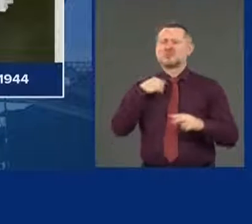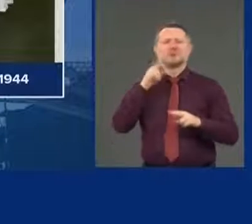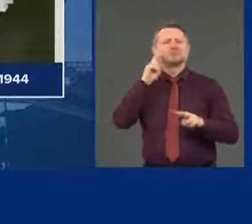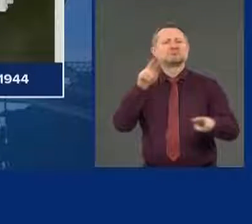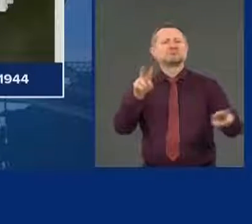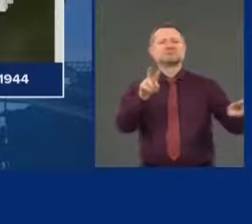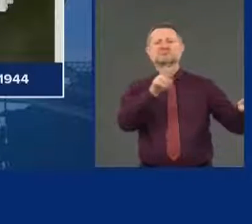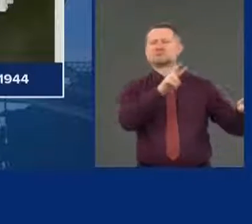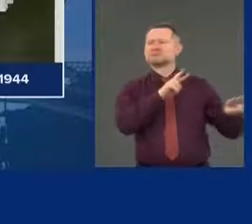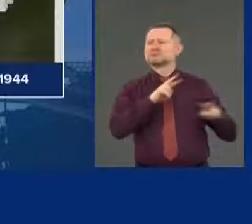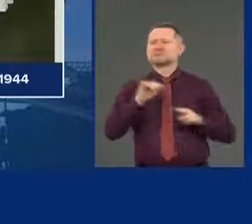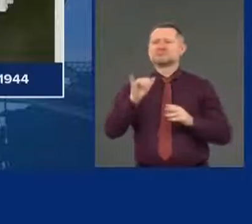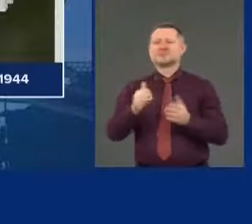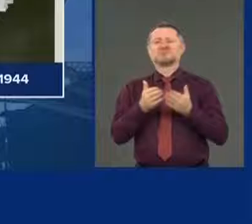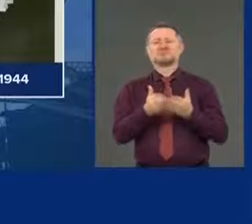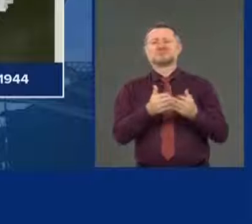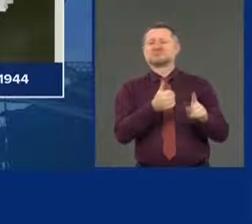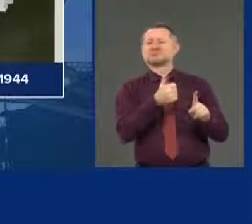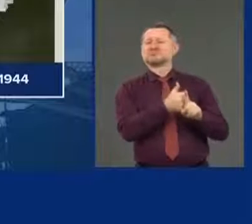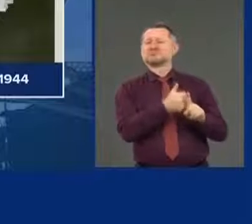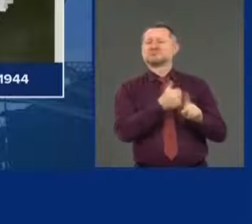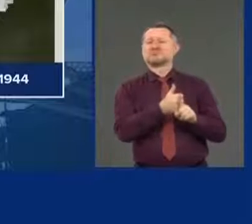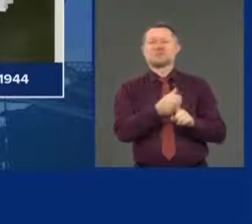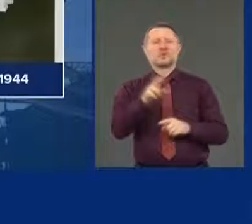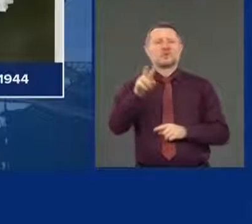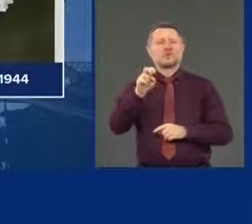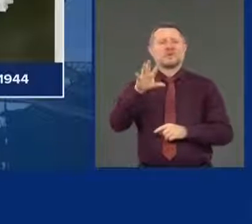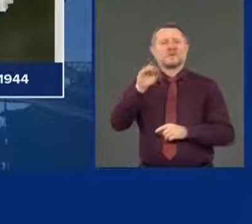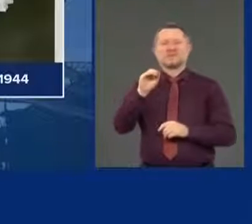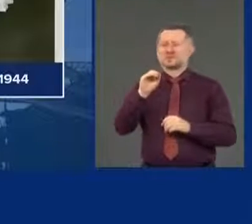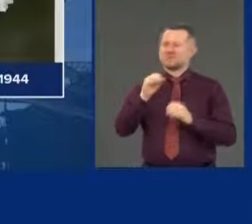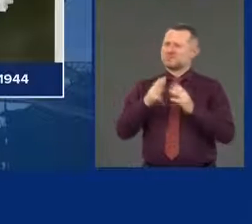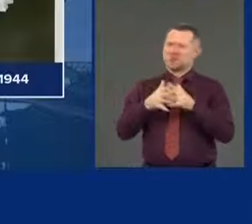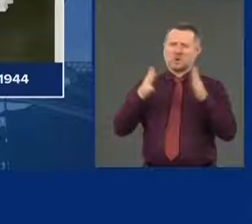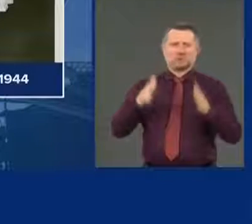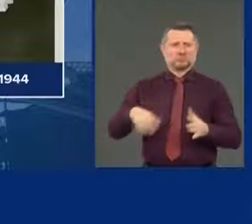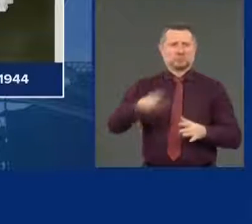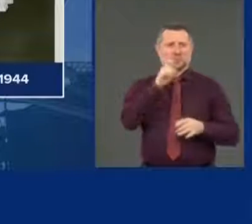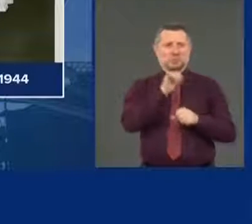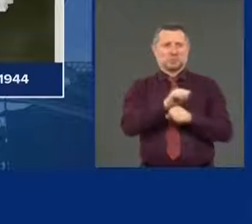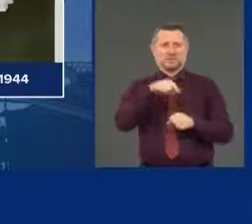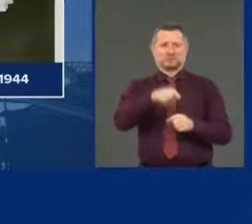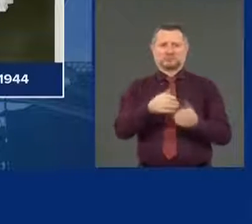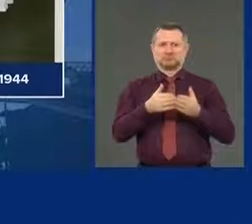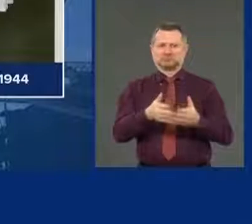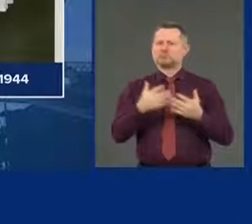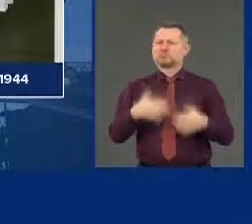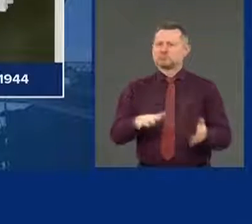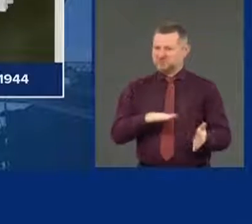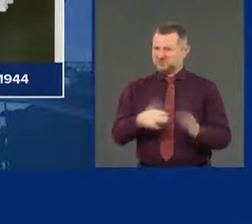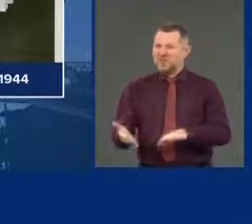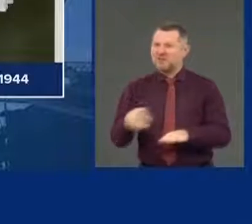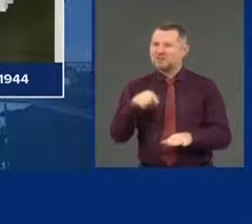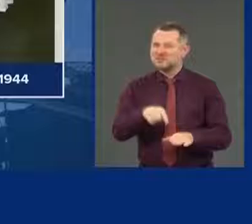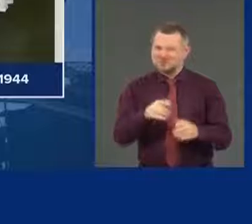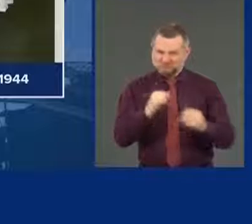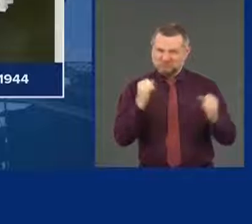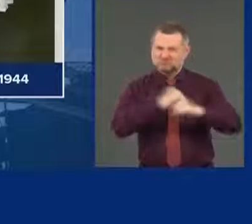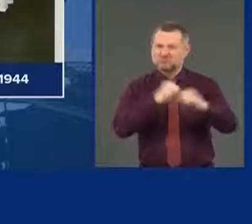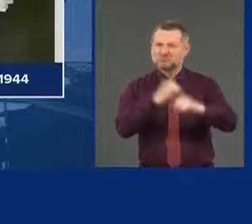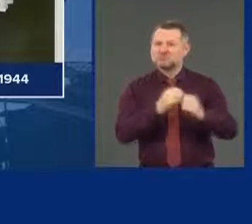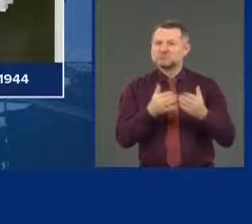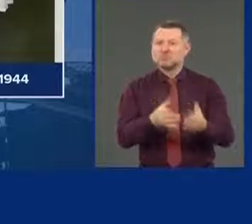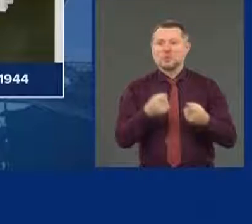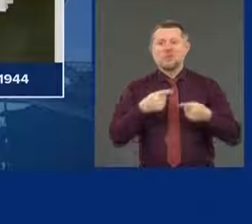ship. 250 Americans who served on board lost their life while they were serving